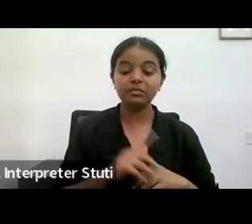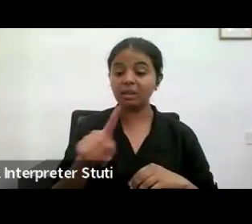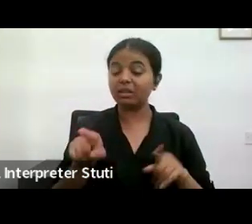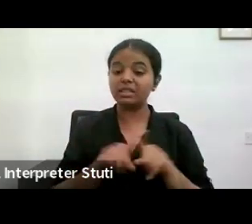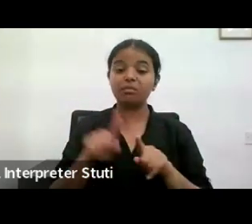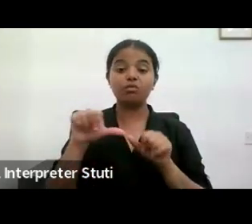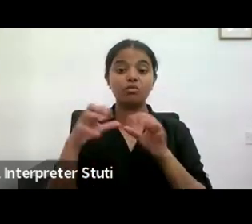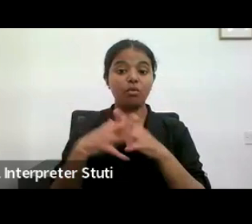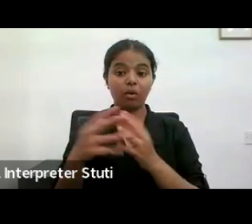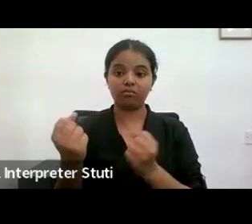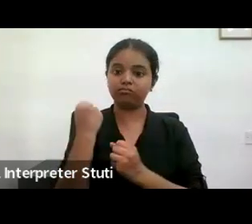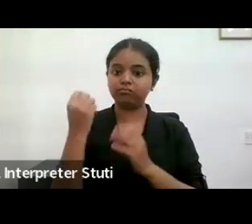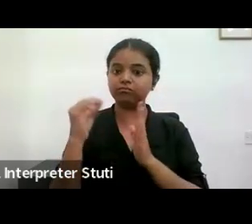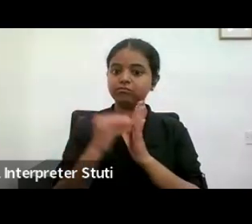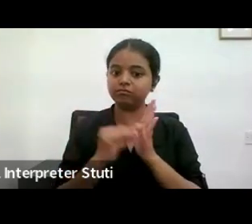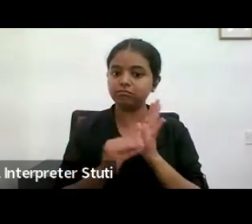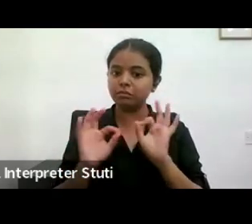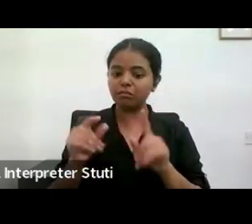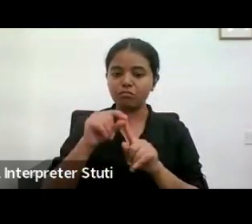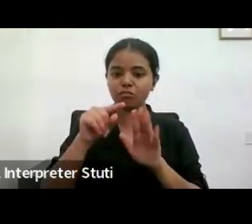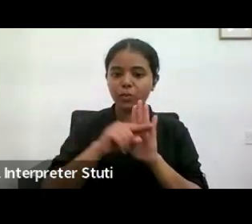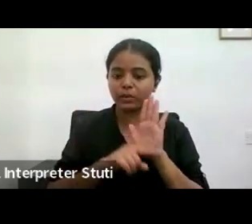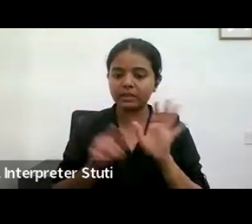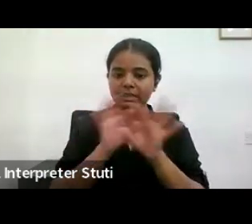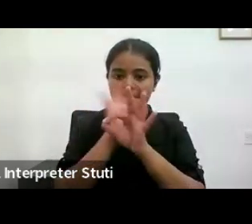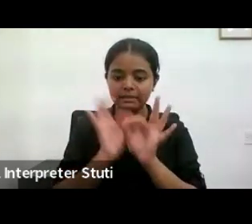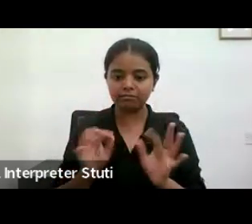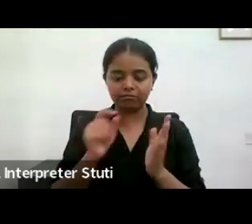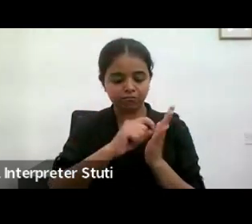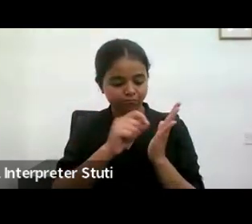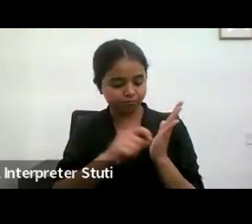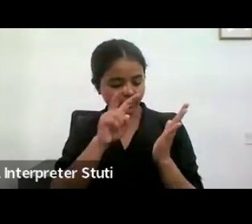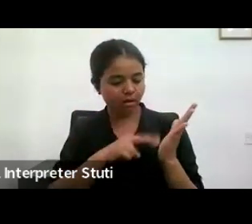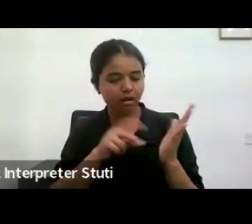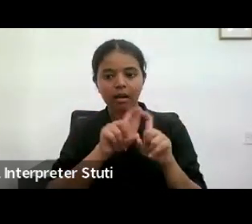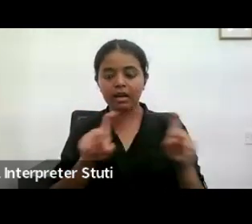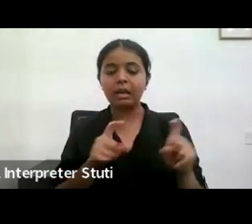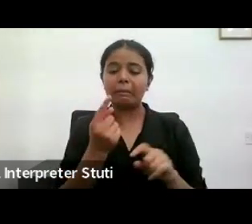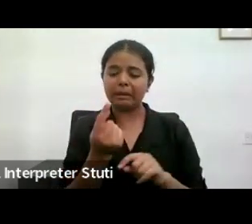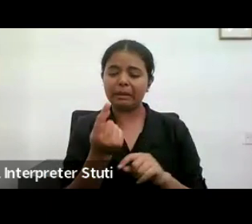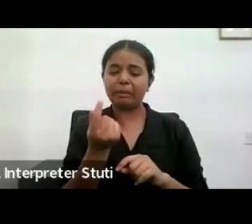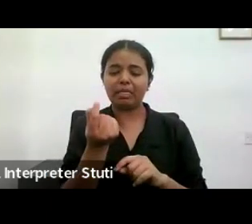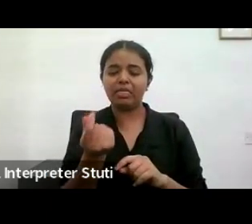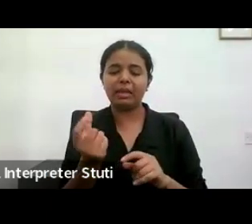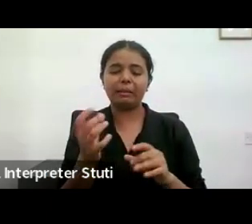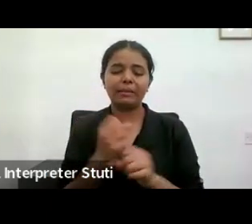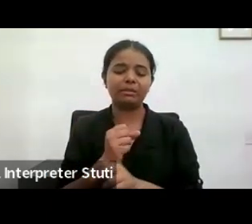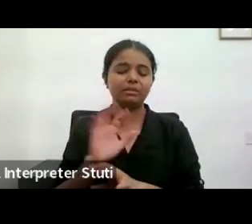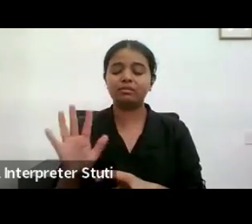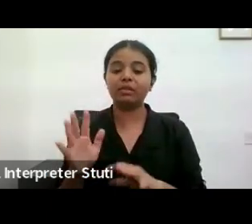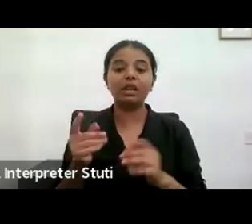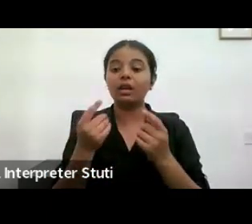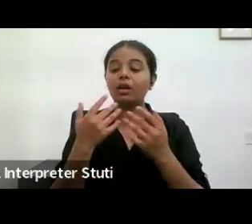legislation, very well-written policies. Maybe there's a few missing pieces, but really the work that we do